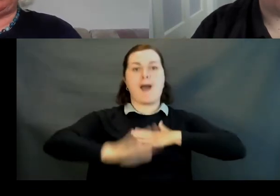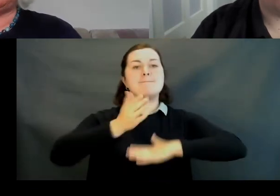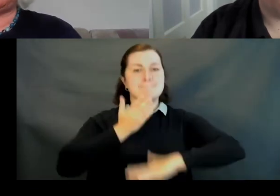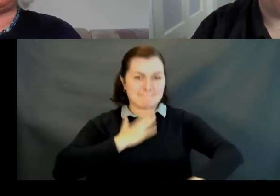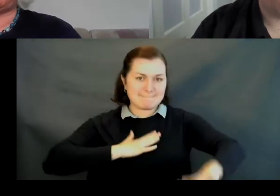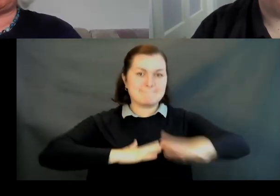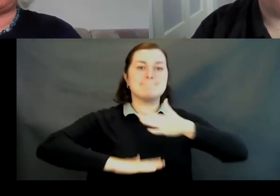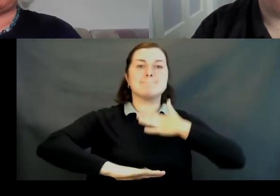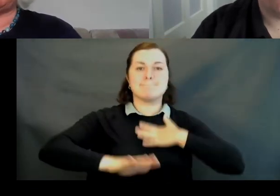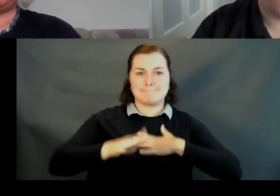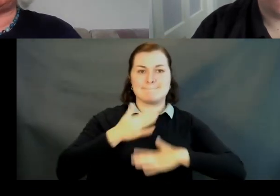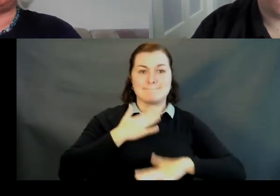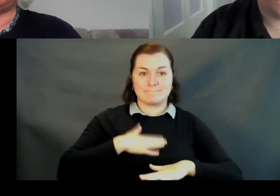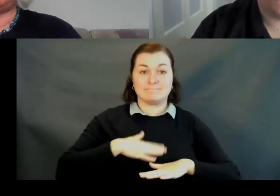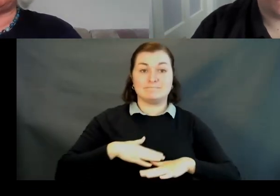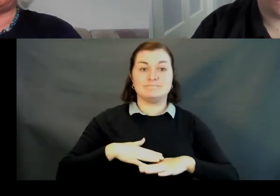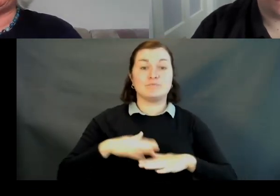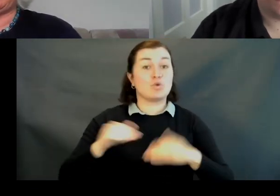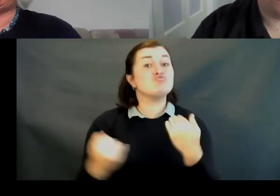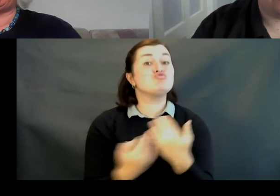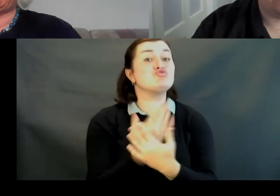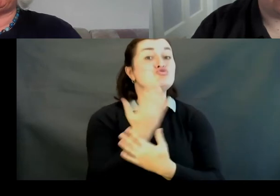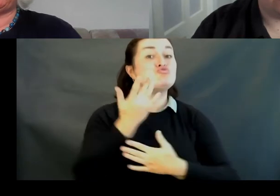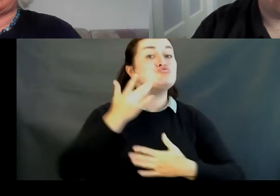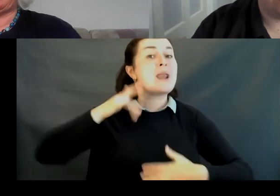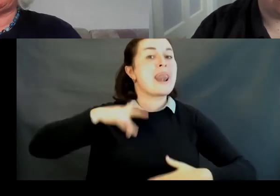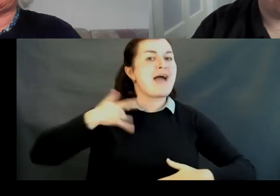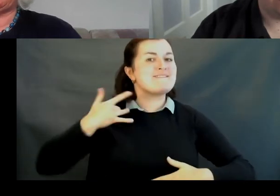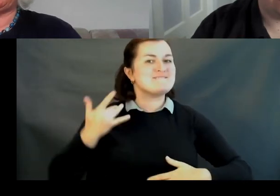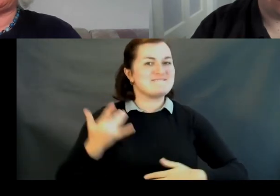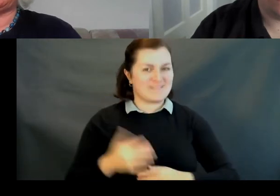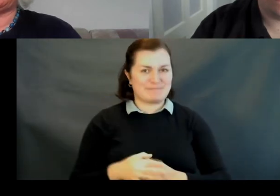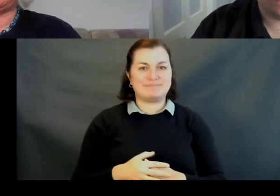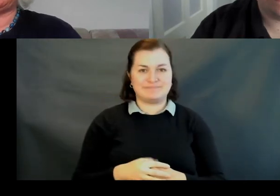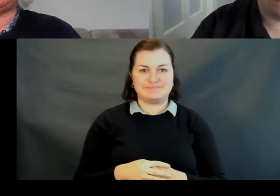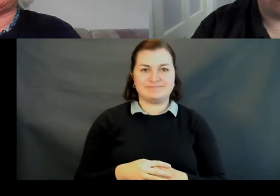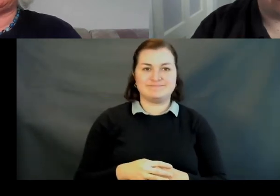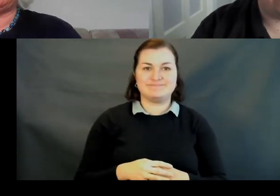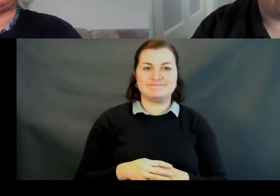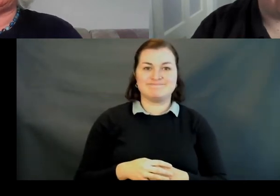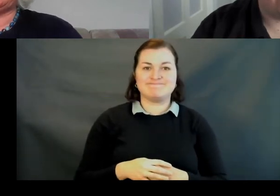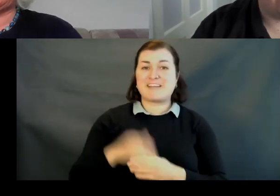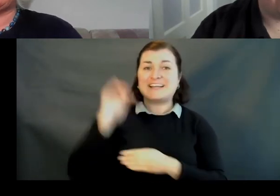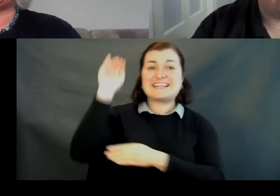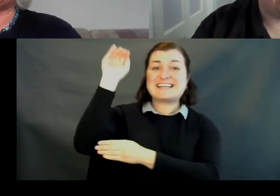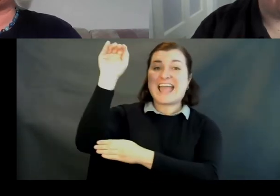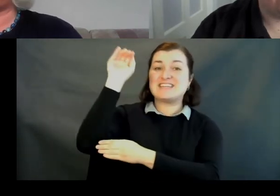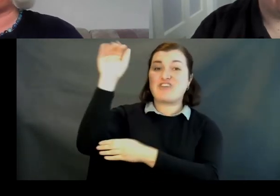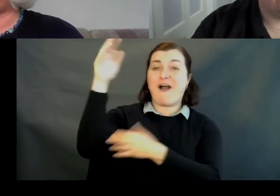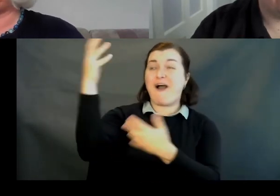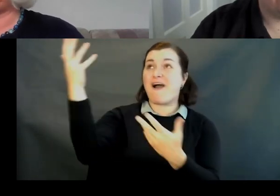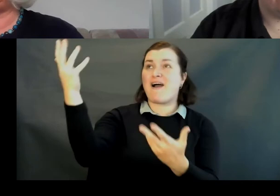Calming. New life. New life, okay. Nature. Nature.